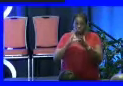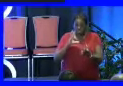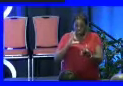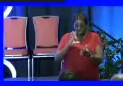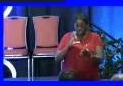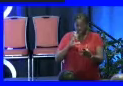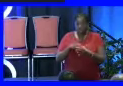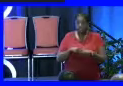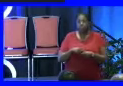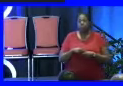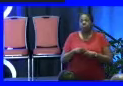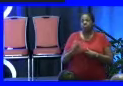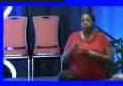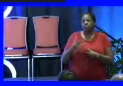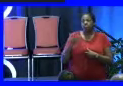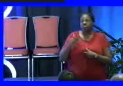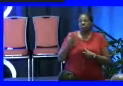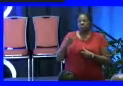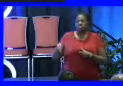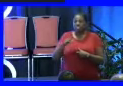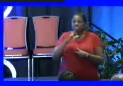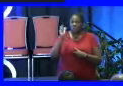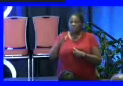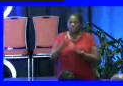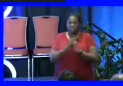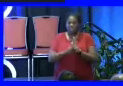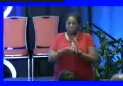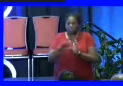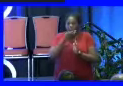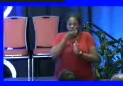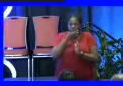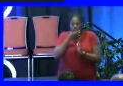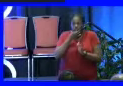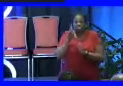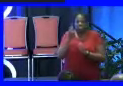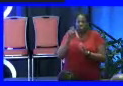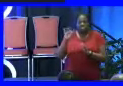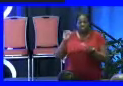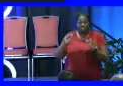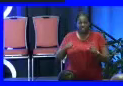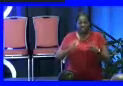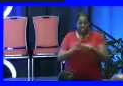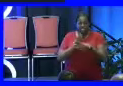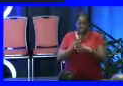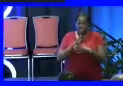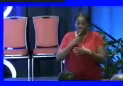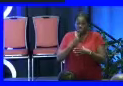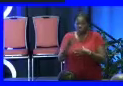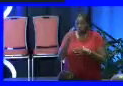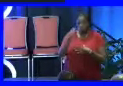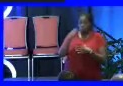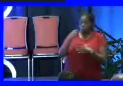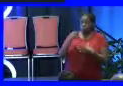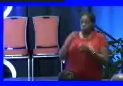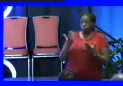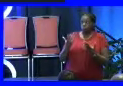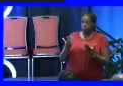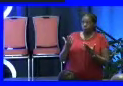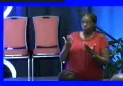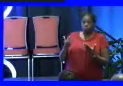such, feel that they don't have the legal expertise to know whether or not they can share. So they say no. So we are